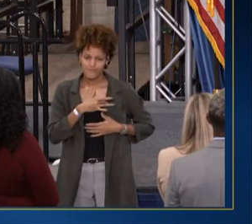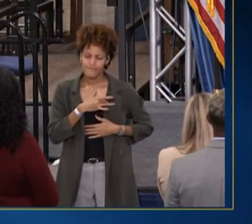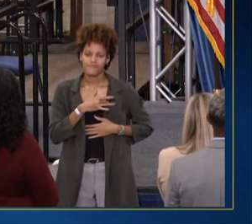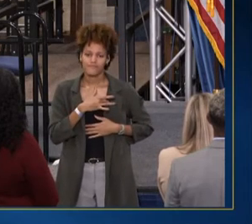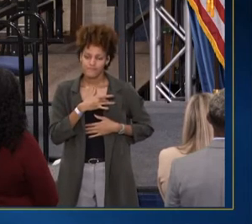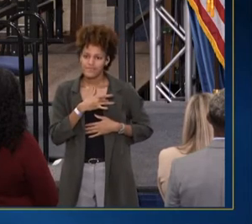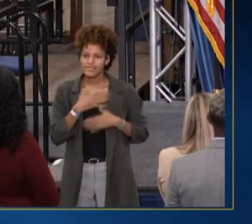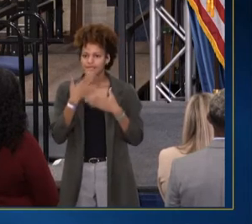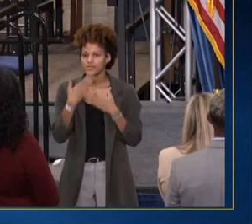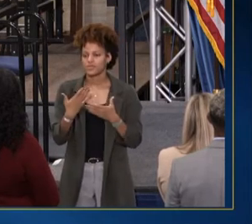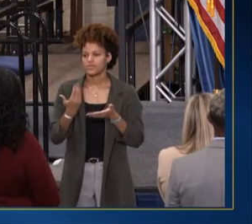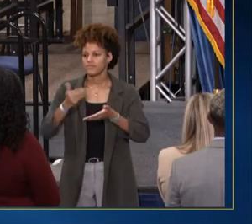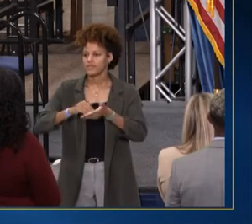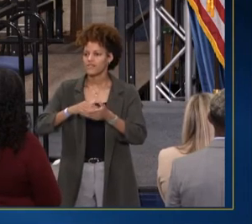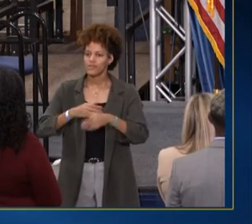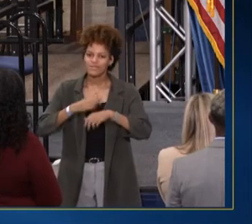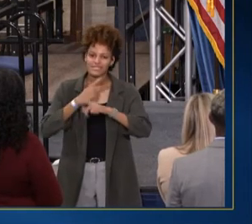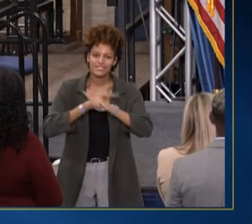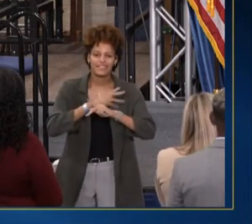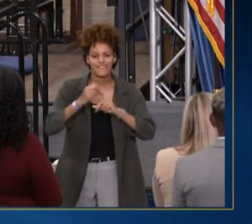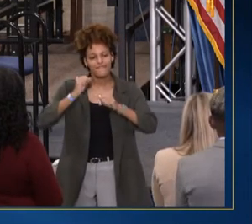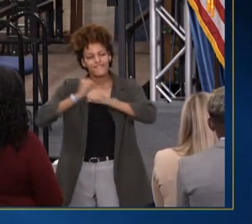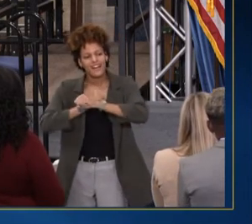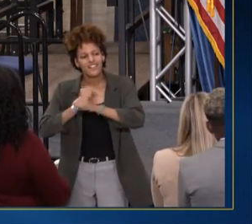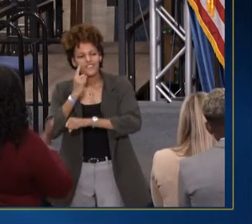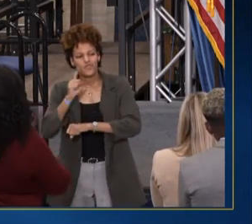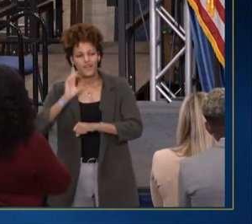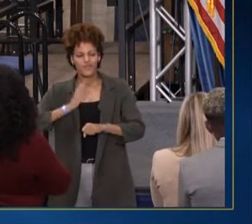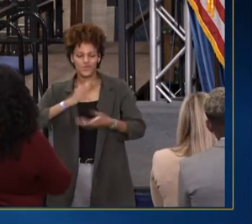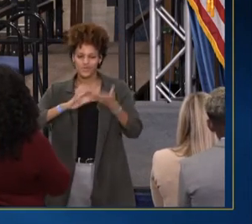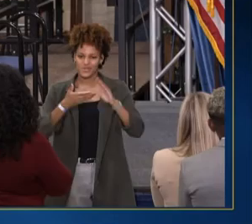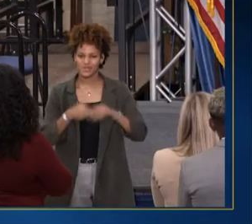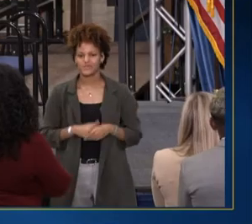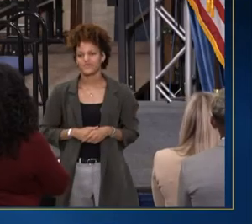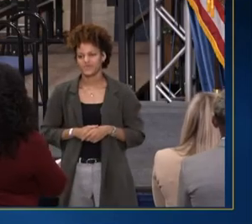thank you for protecting and fighting for our community. Thanks.